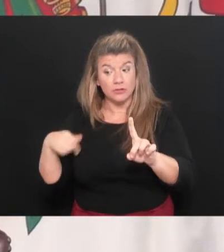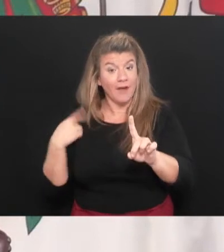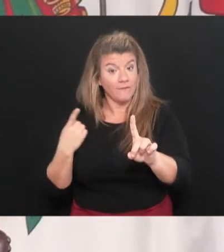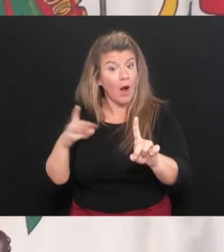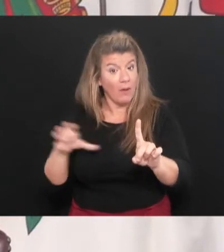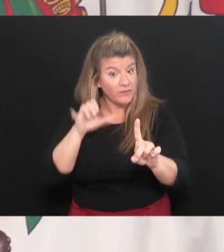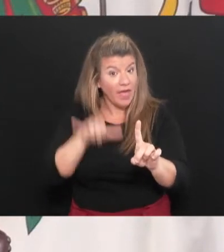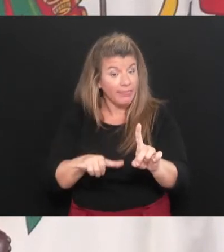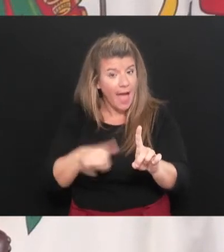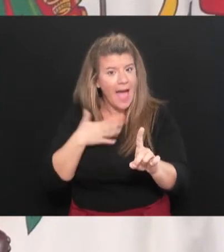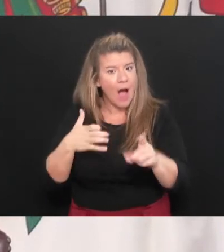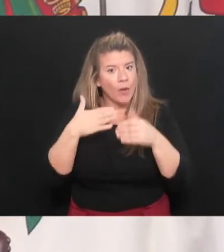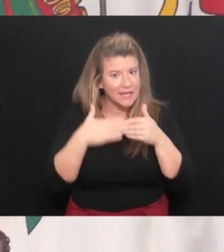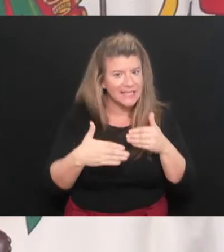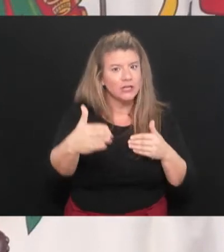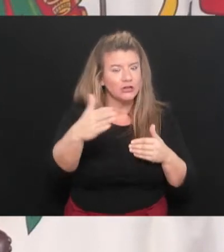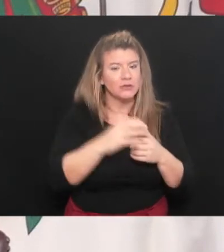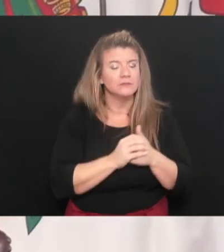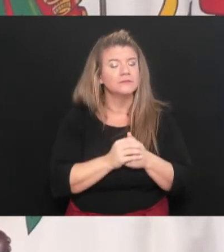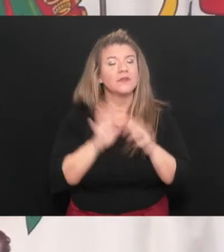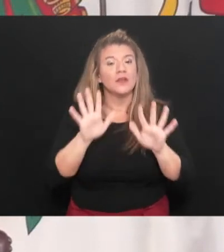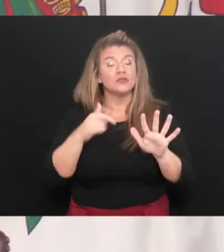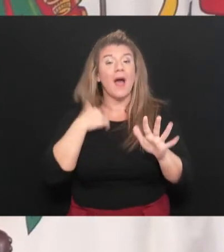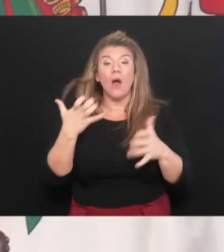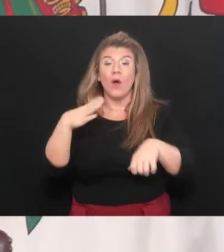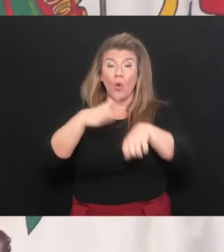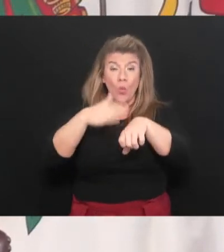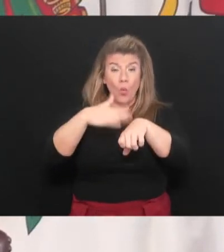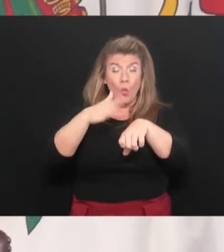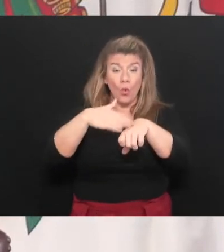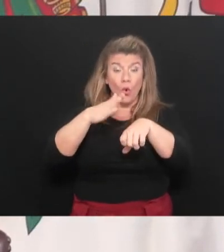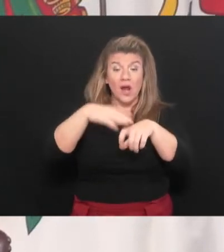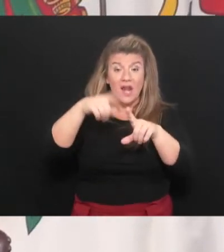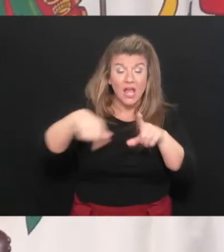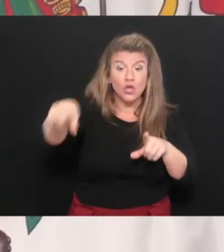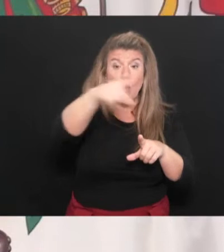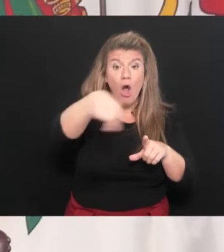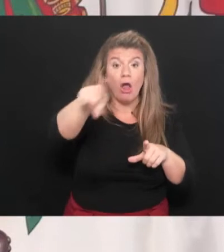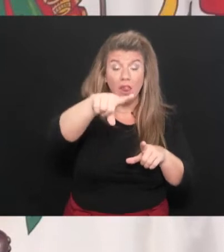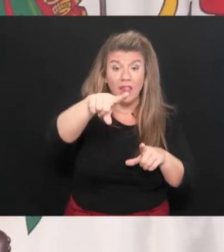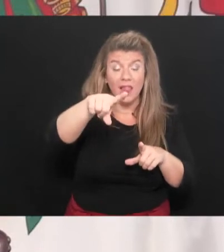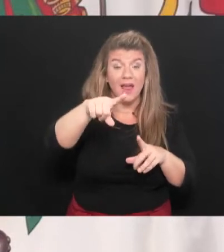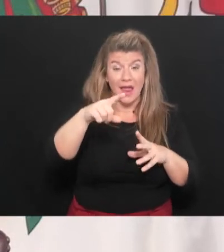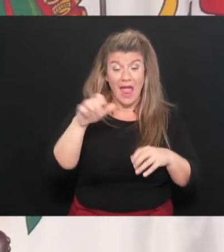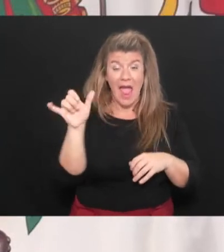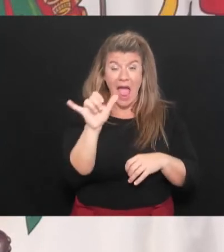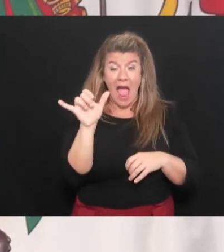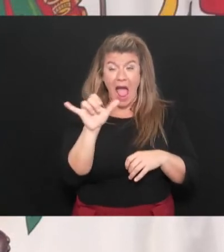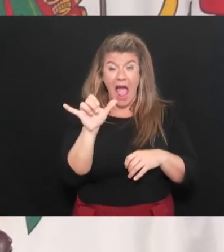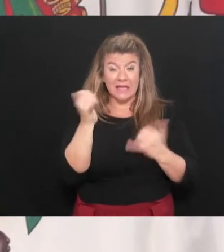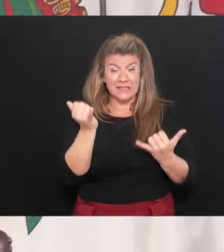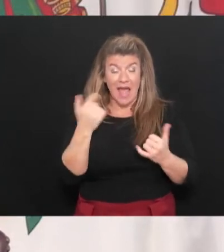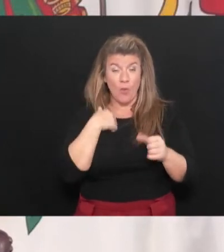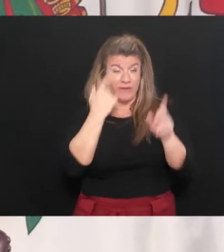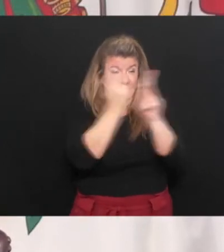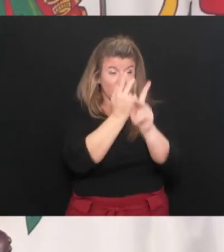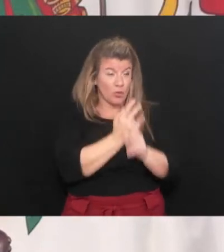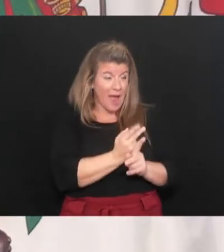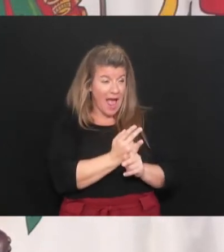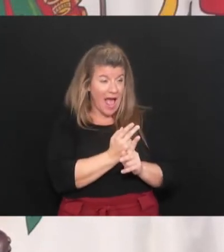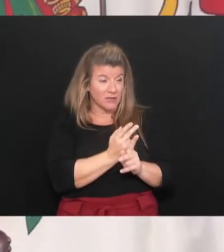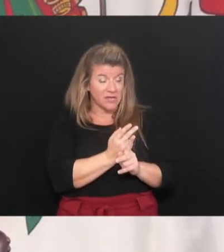I really warn everyone that as we fragment, we